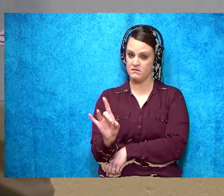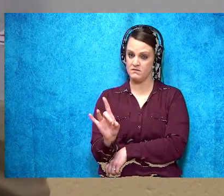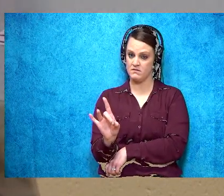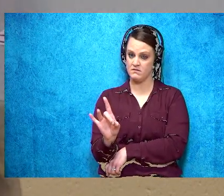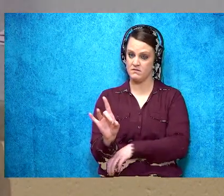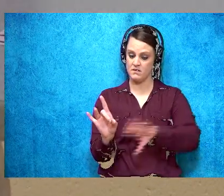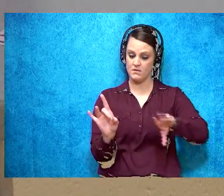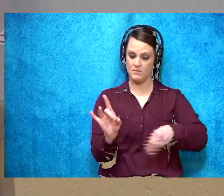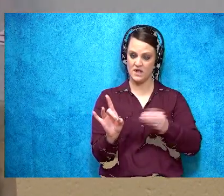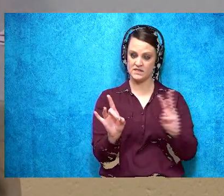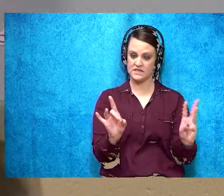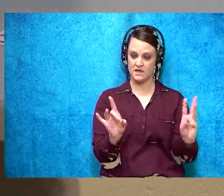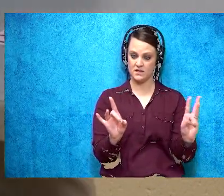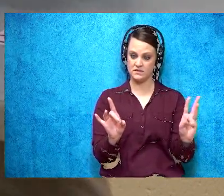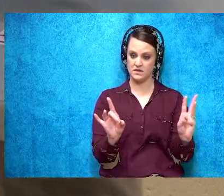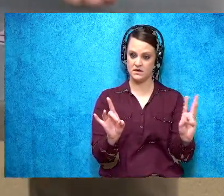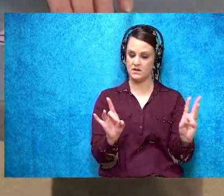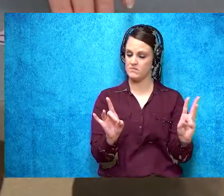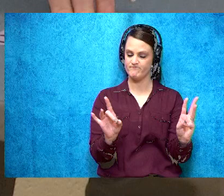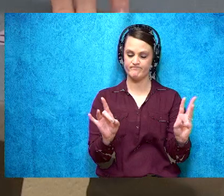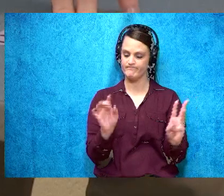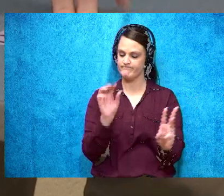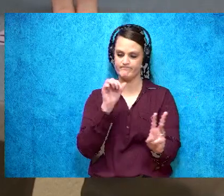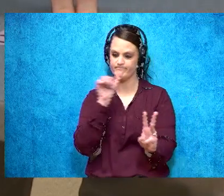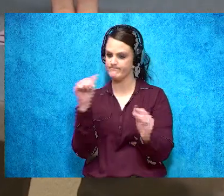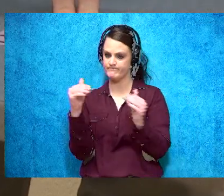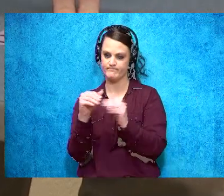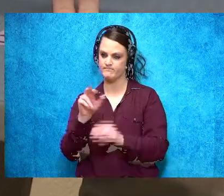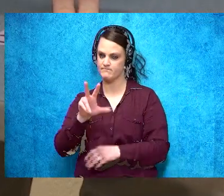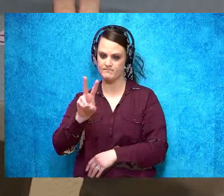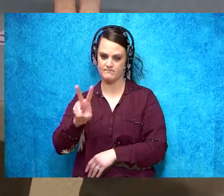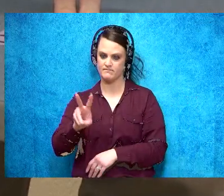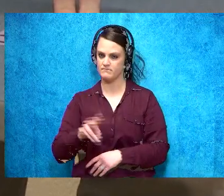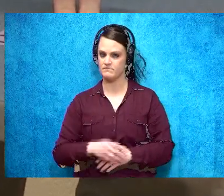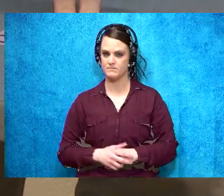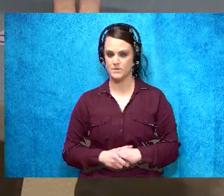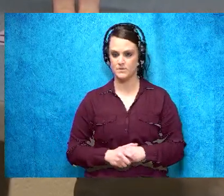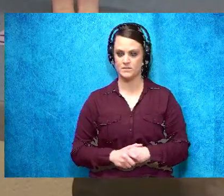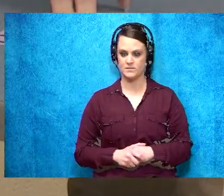plus 6. That wouldn't be 32 though.